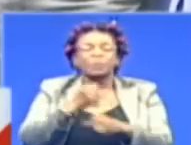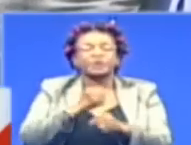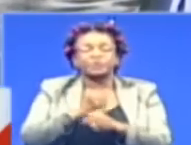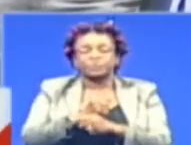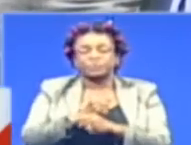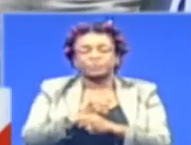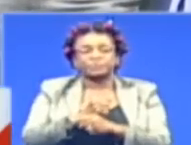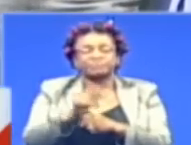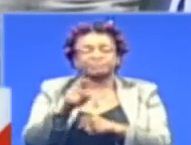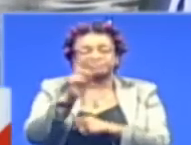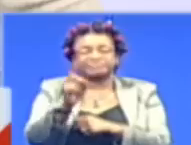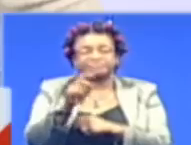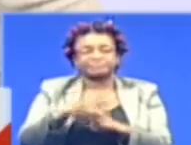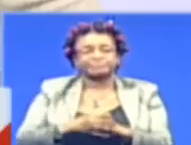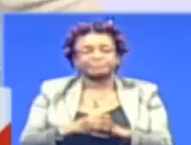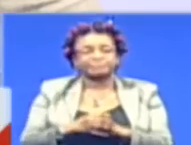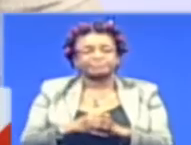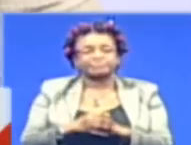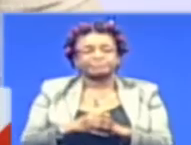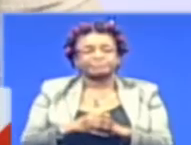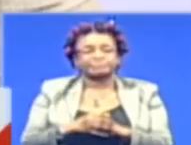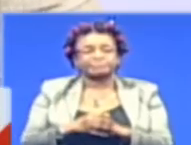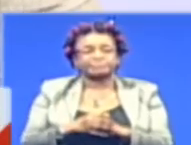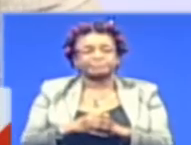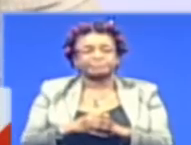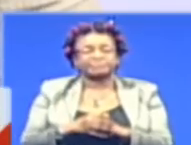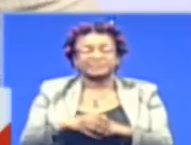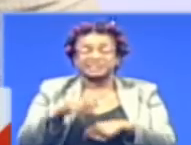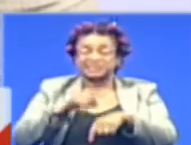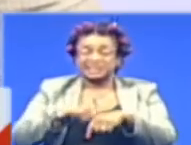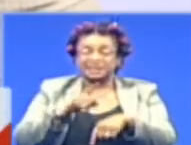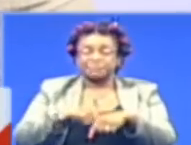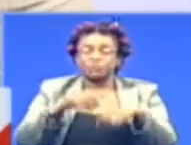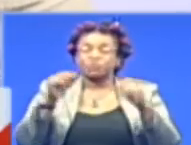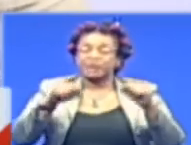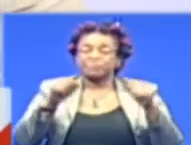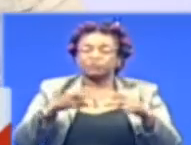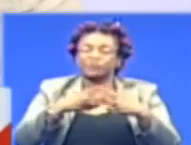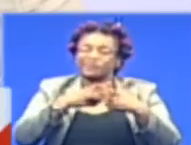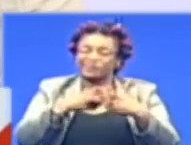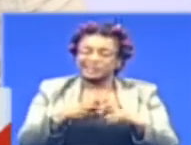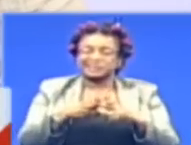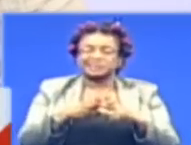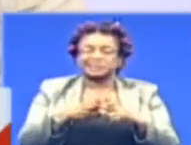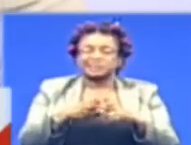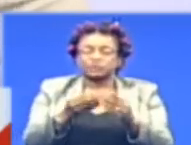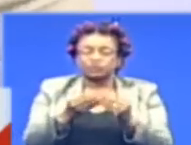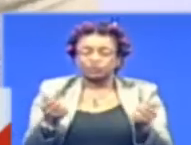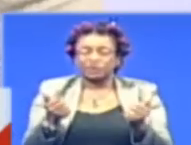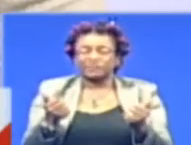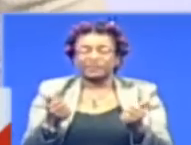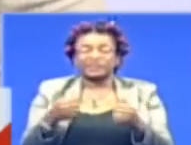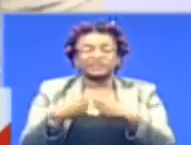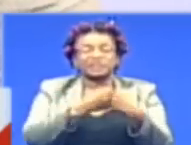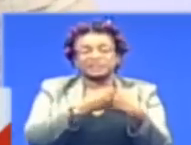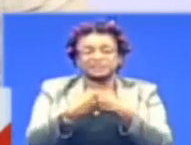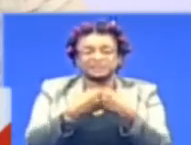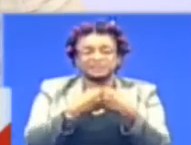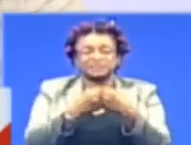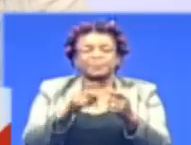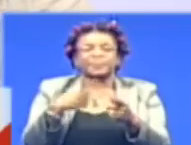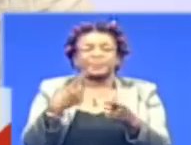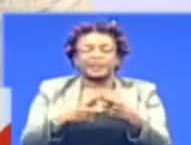forward? You see, the most important thing, once we're able to fix the current challenges which we're having, and we have green